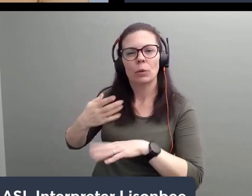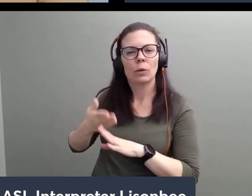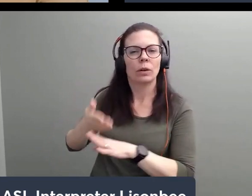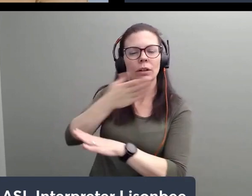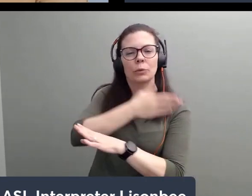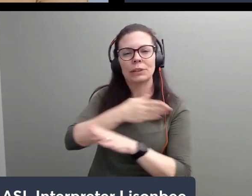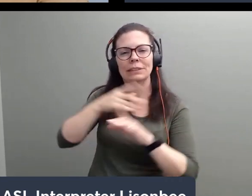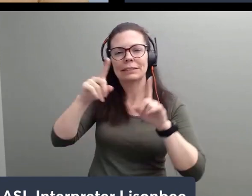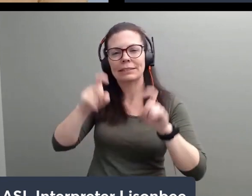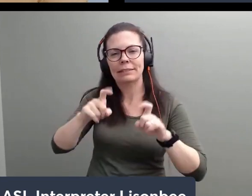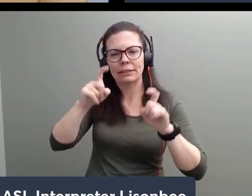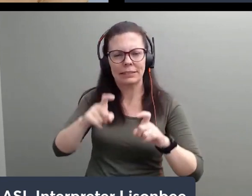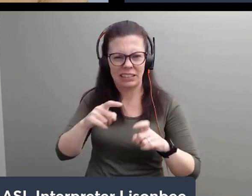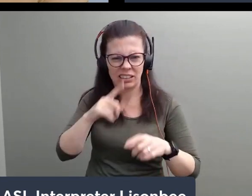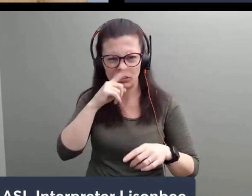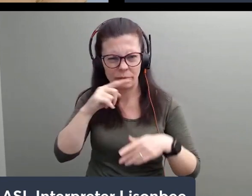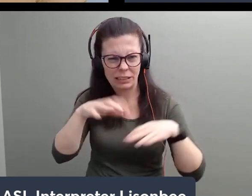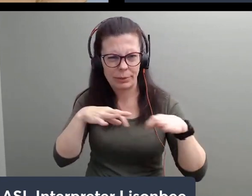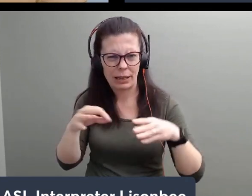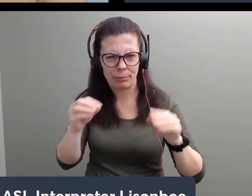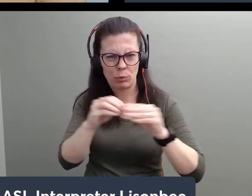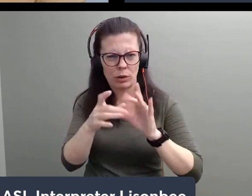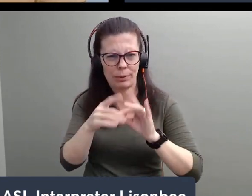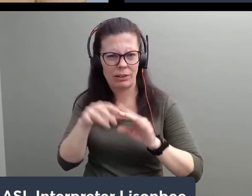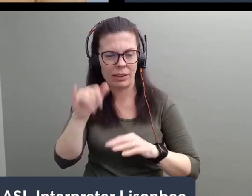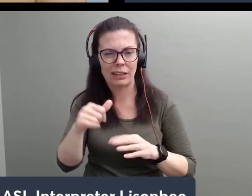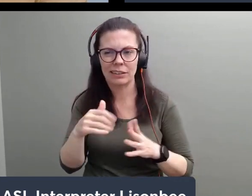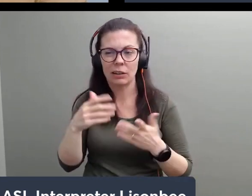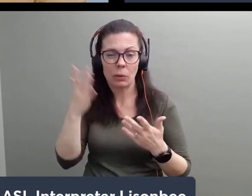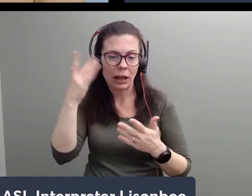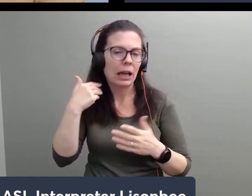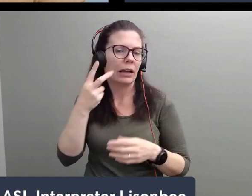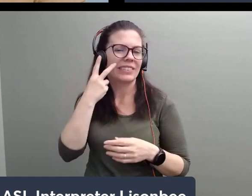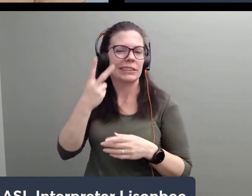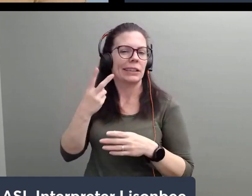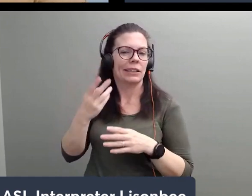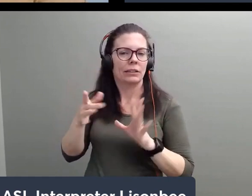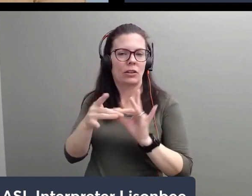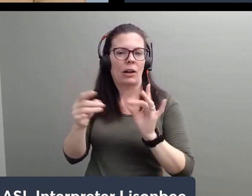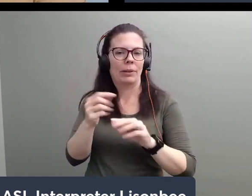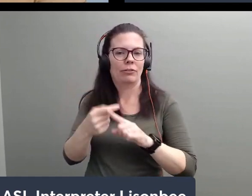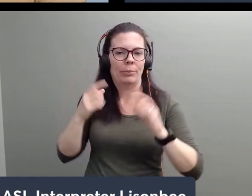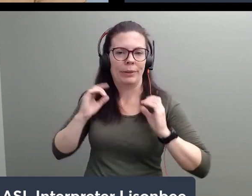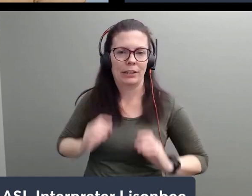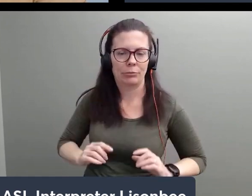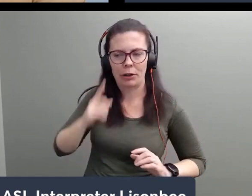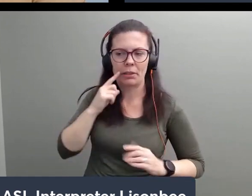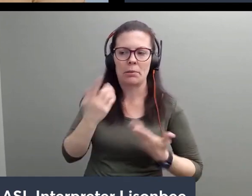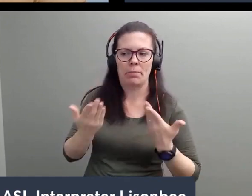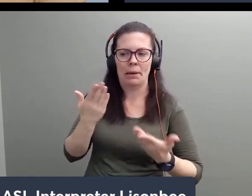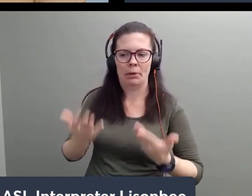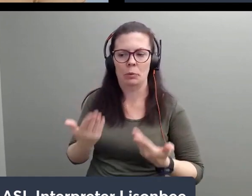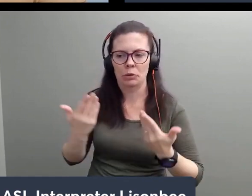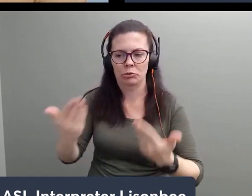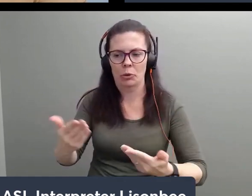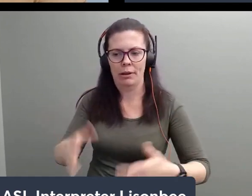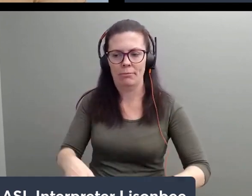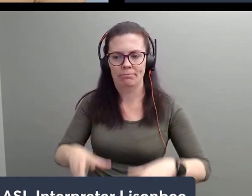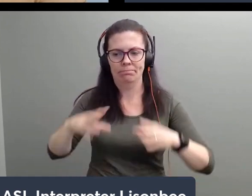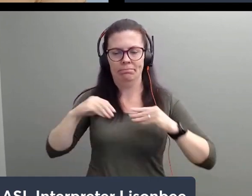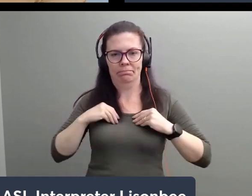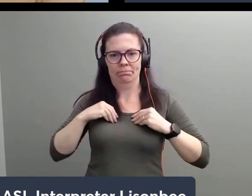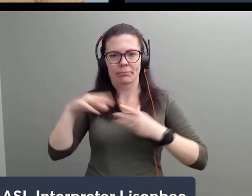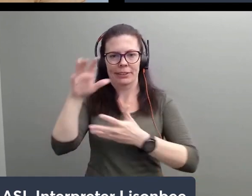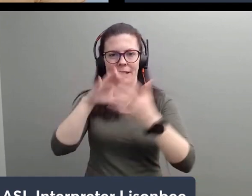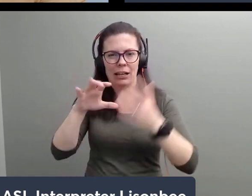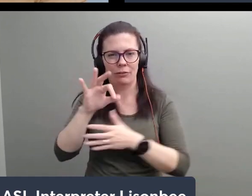Talk a little bit more about that, because I think one thing I've seen from customers who are thinking about adopting CloudFormation is they say,